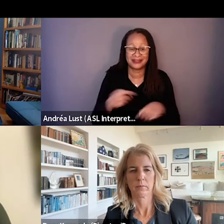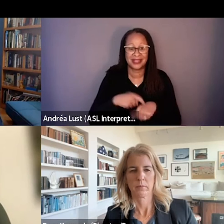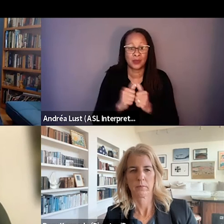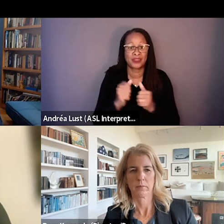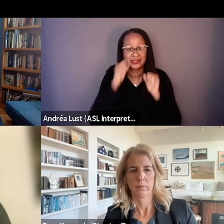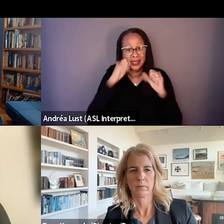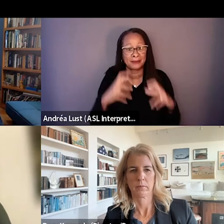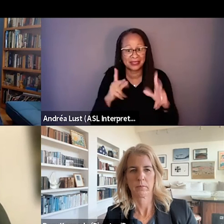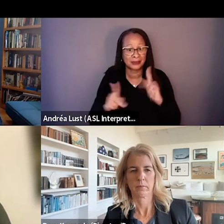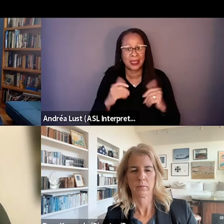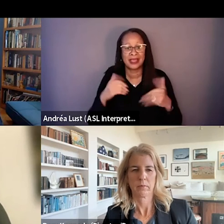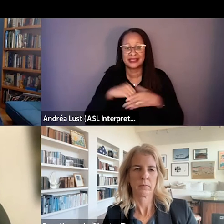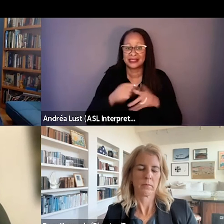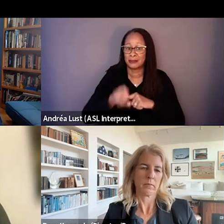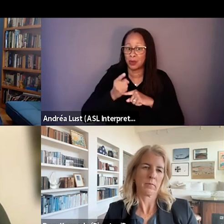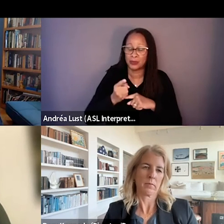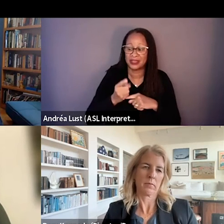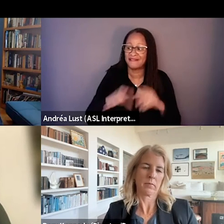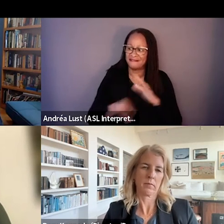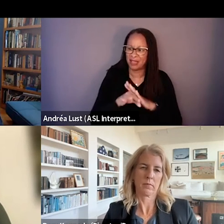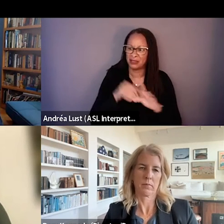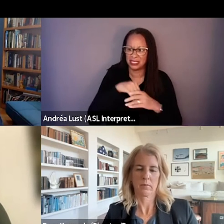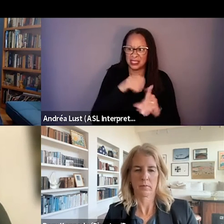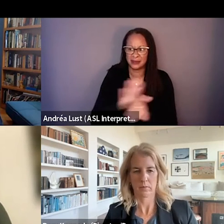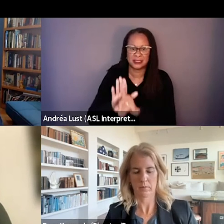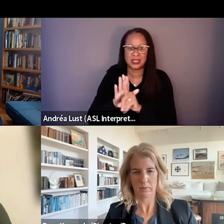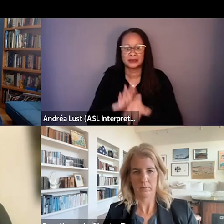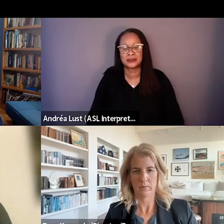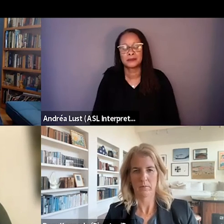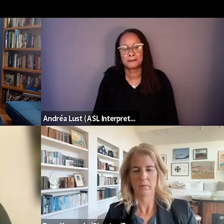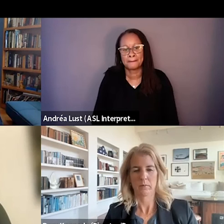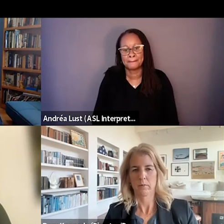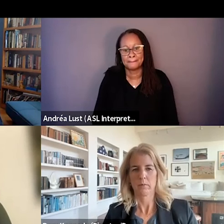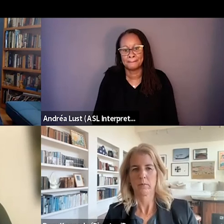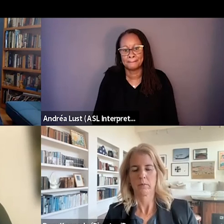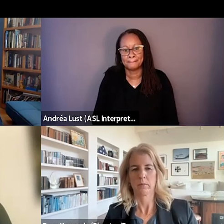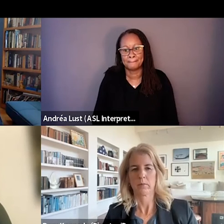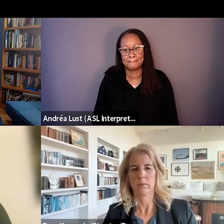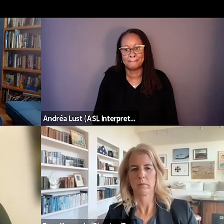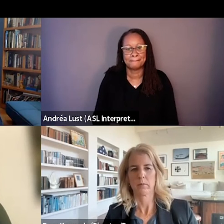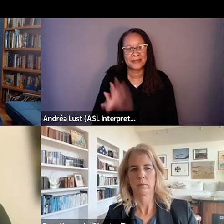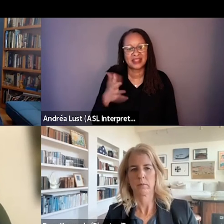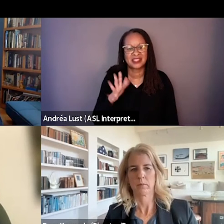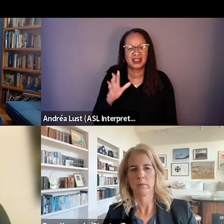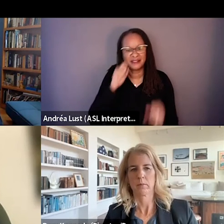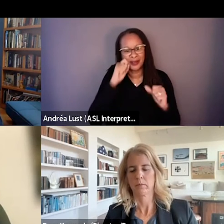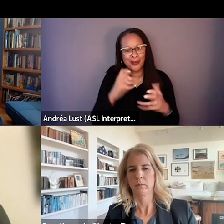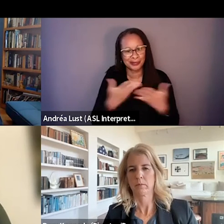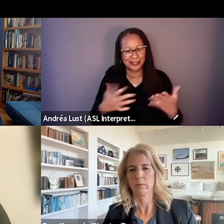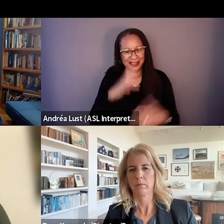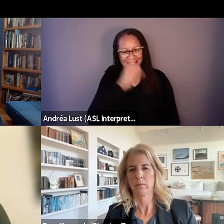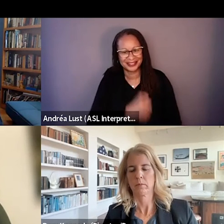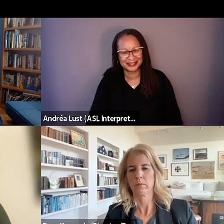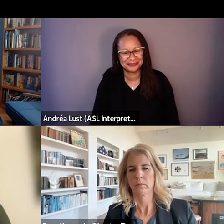who have in this moment found this inside of themselves. And, you know, that's kind of an awesome thing, I guess.